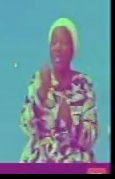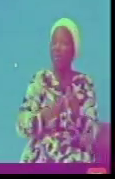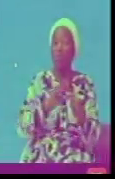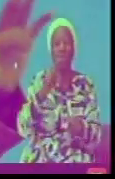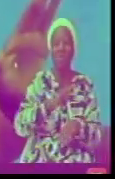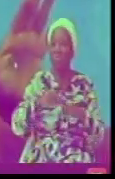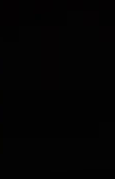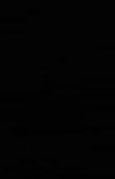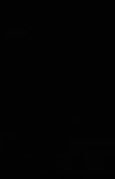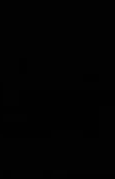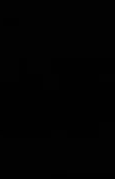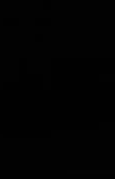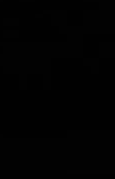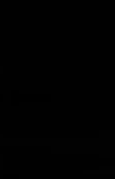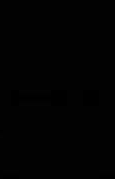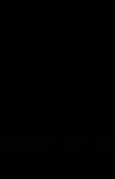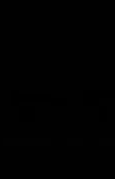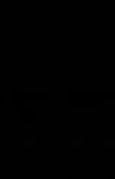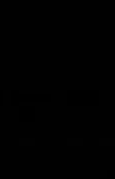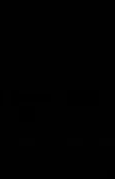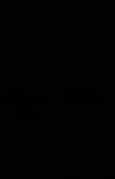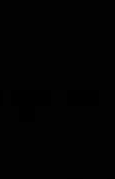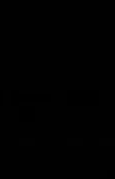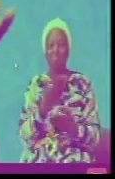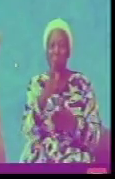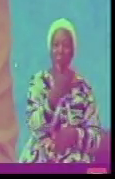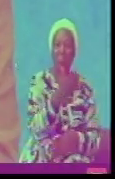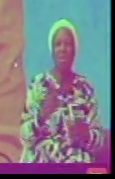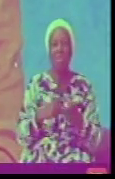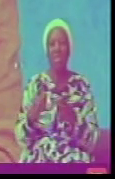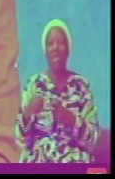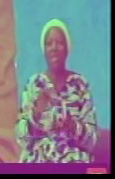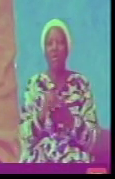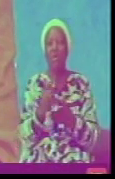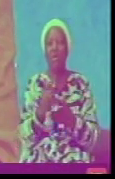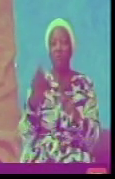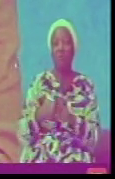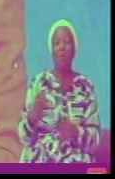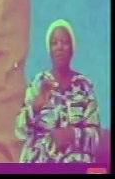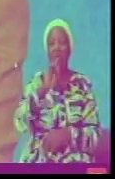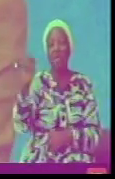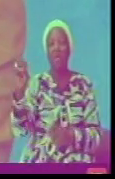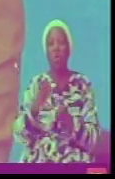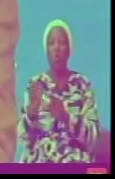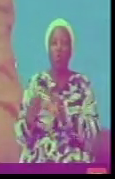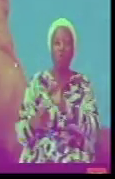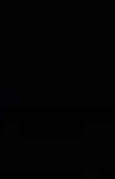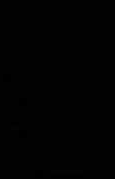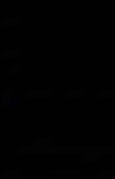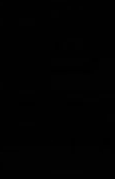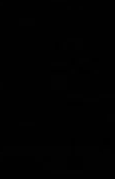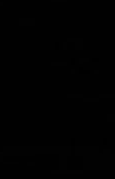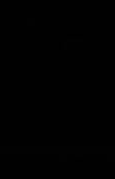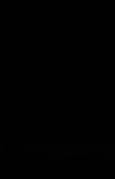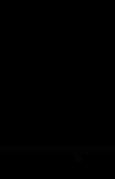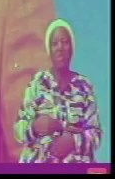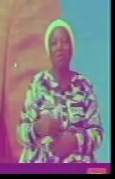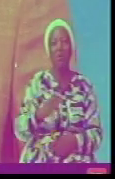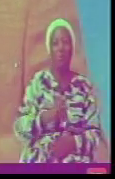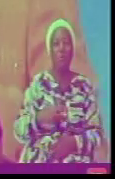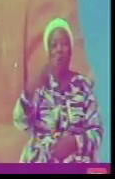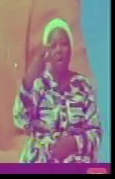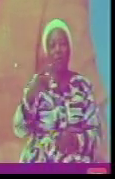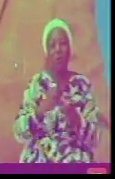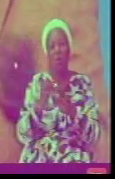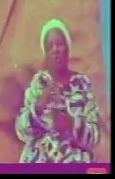tonight, he loves everyone, no respecter of persons. You're coming from the east or from the